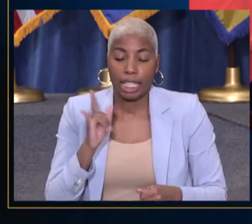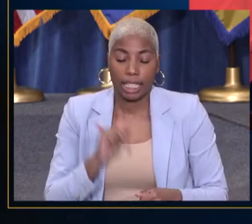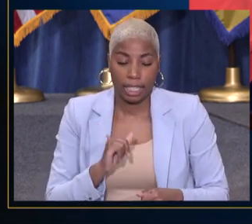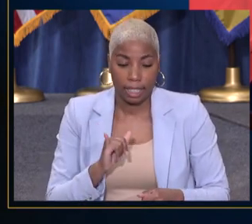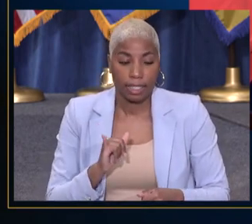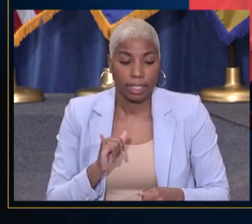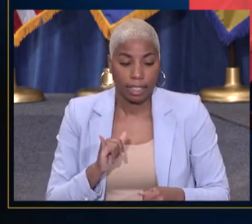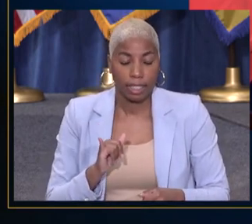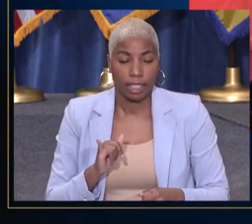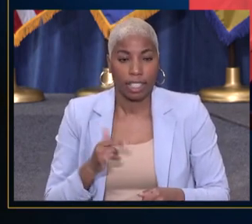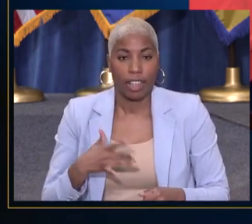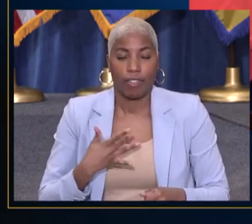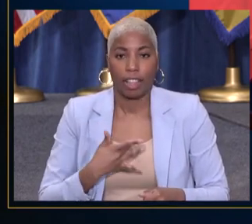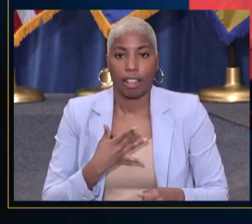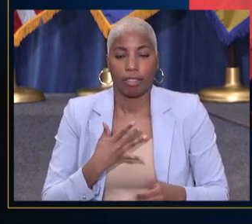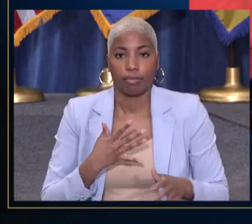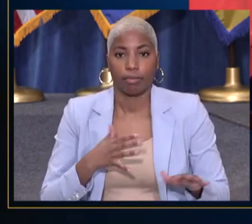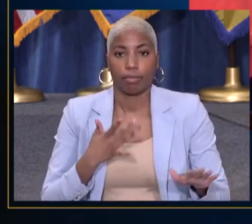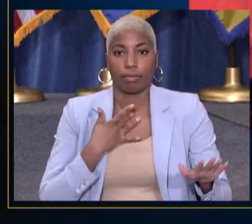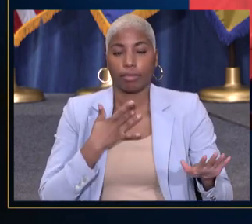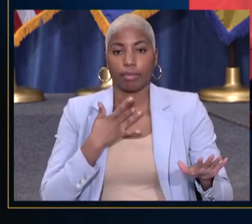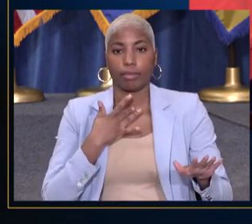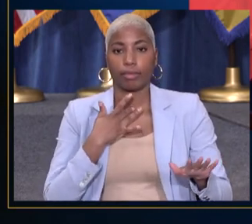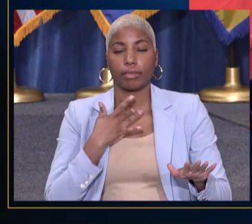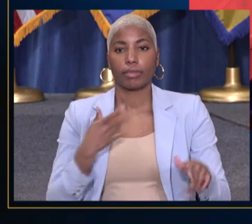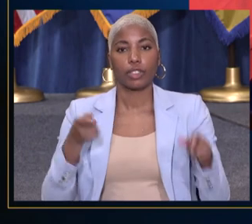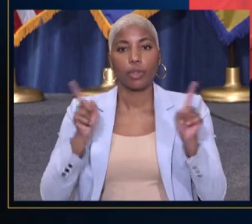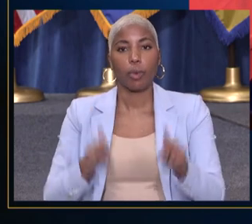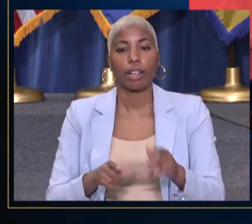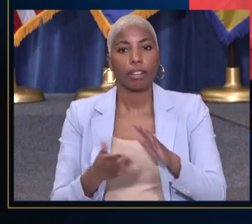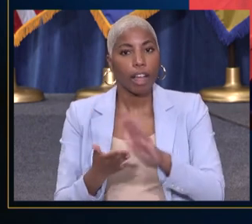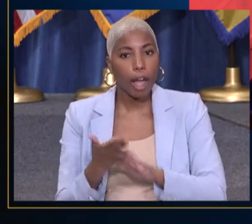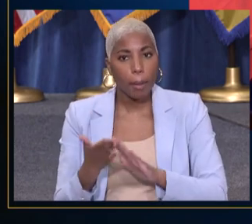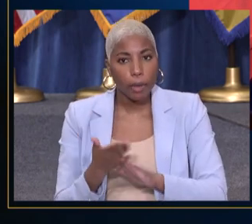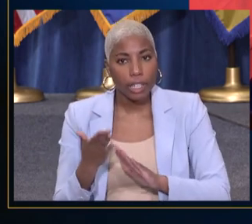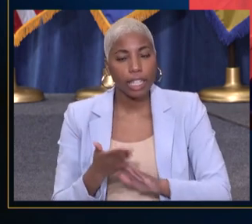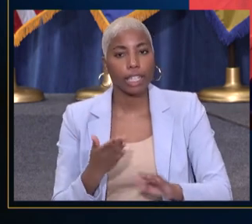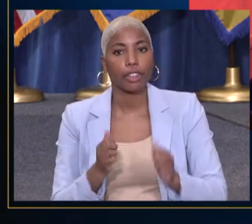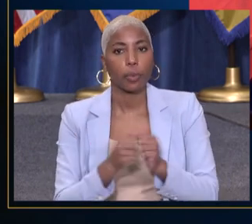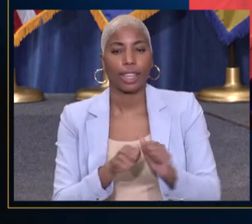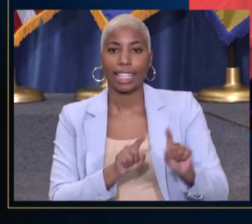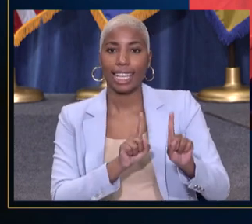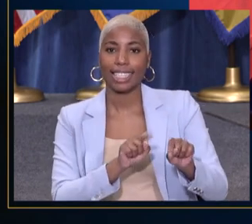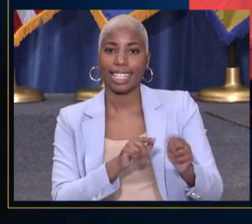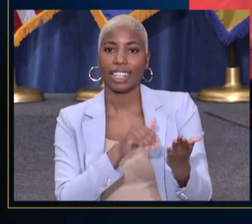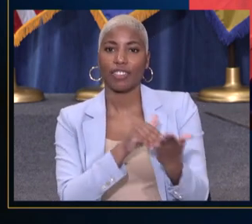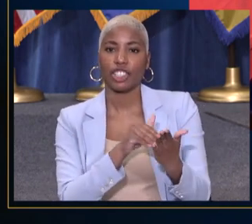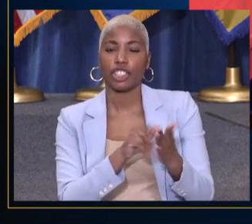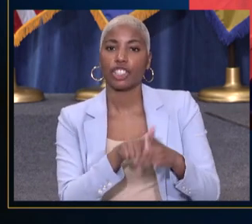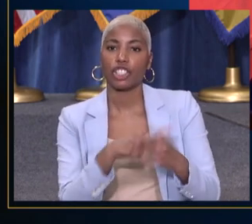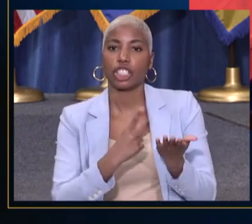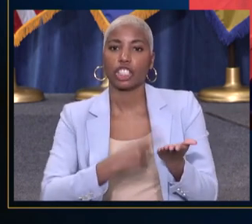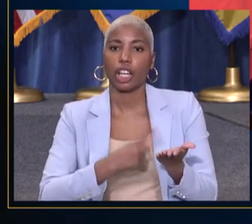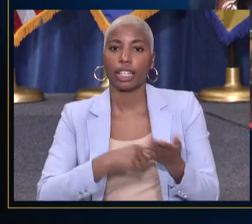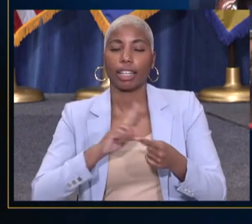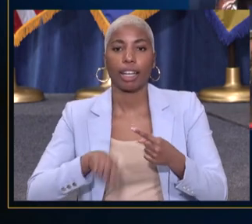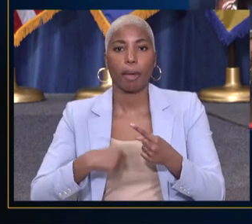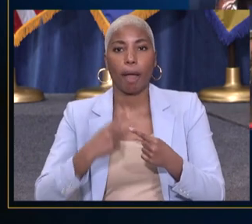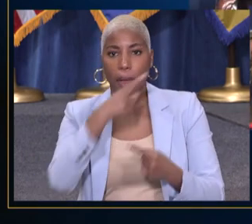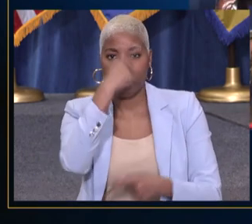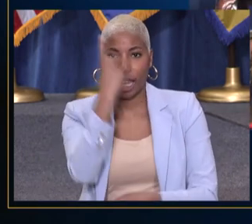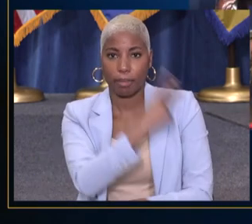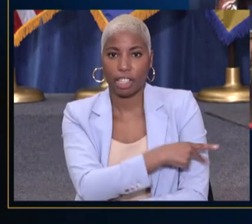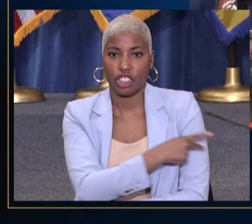it leaves you at a loss. It leaves you at a loss when you're operating and the attending physician starts talking about a Black patient